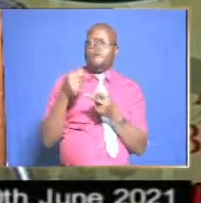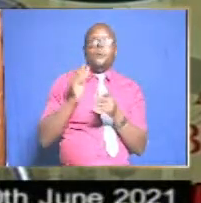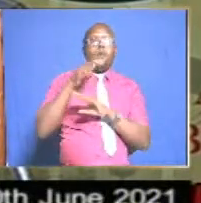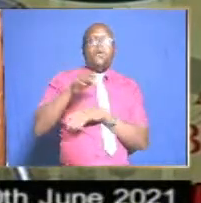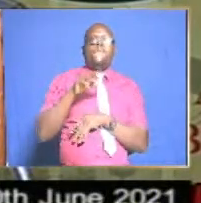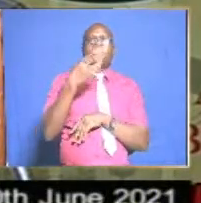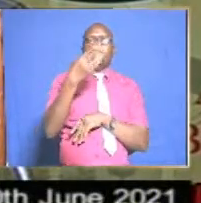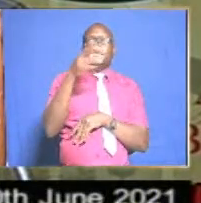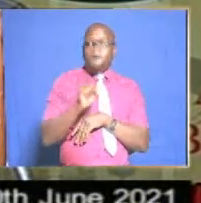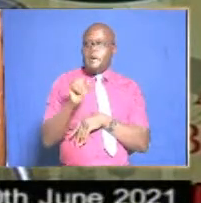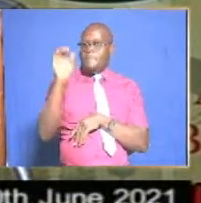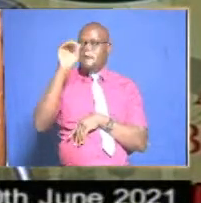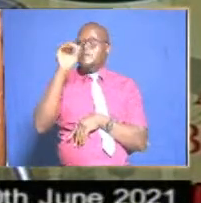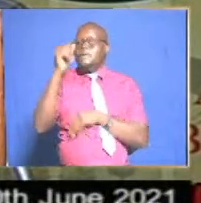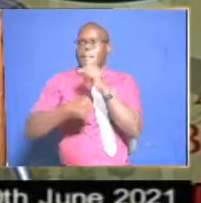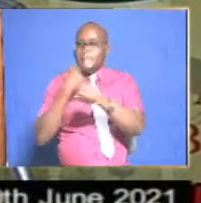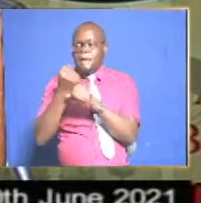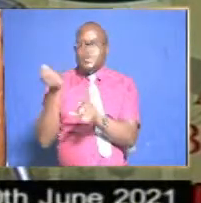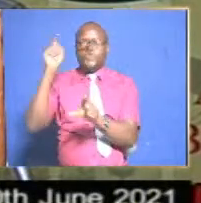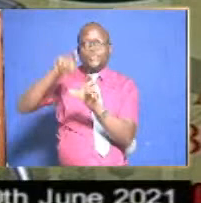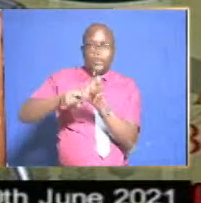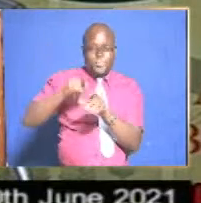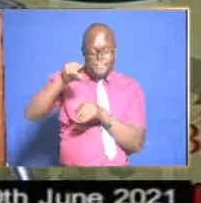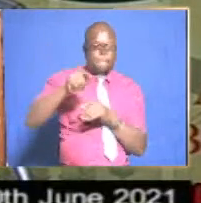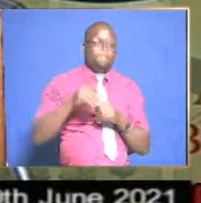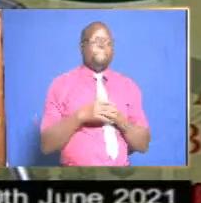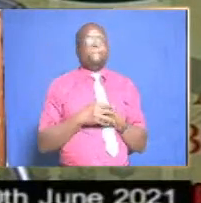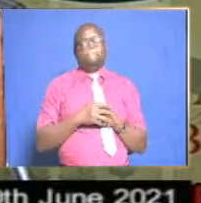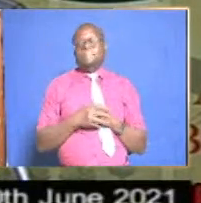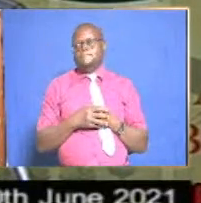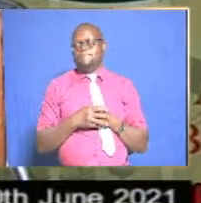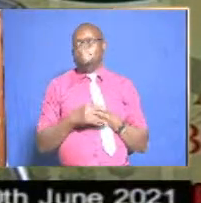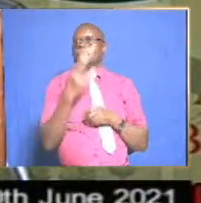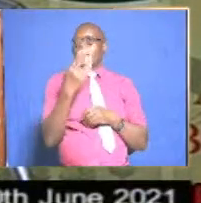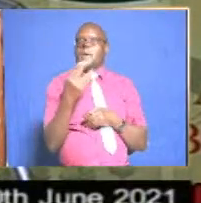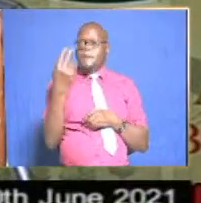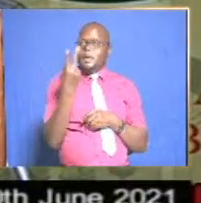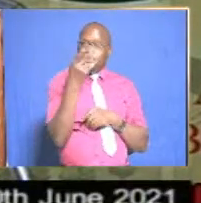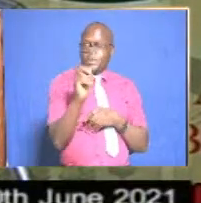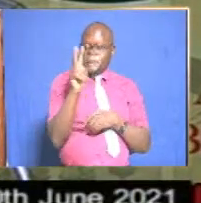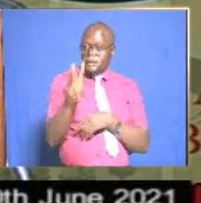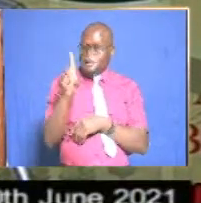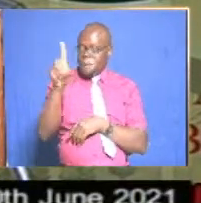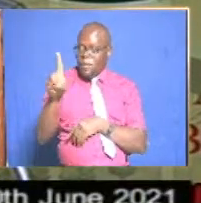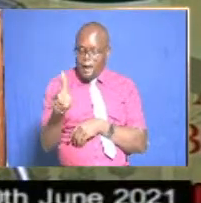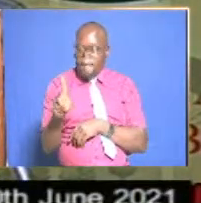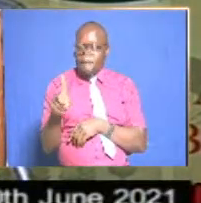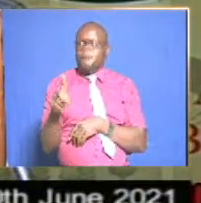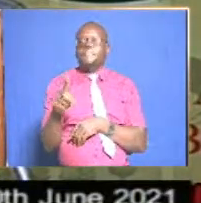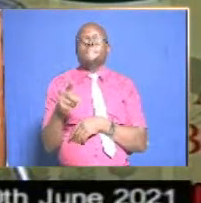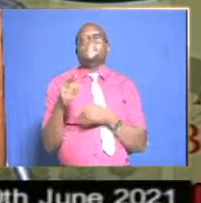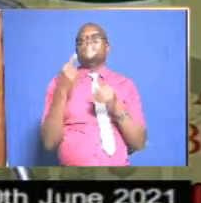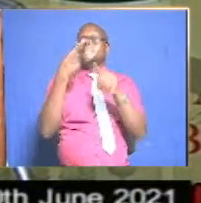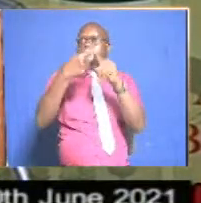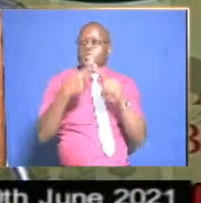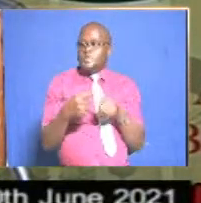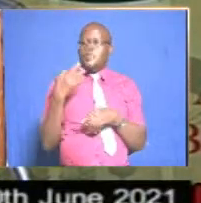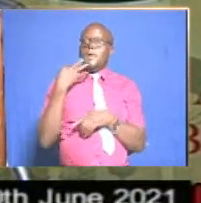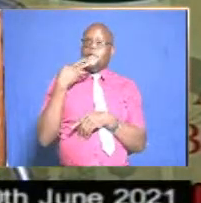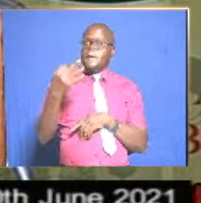years to join if they elect to do so. As of April 2021, a total of